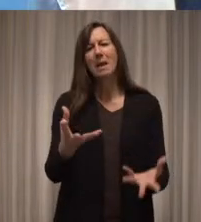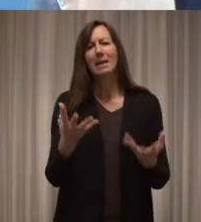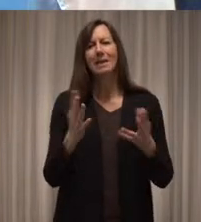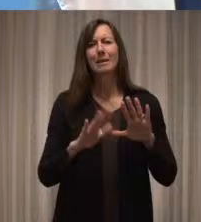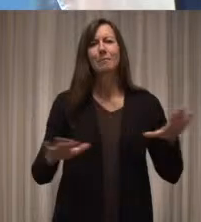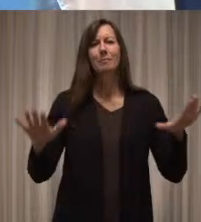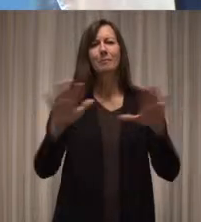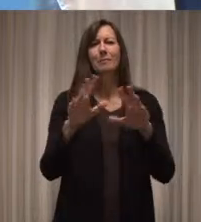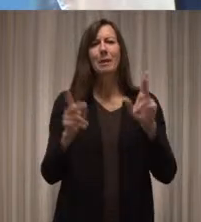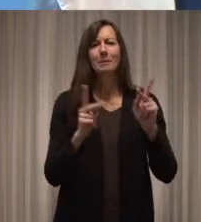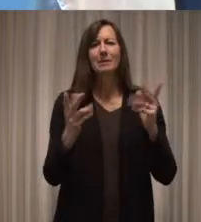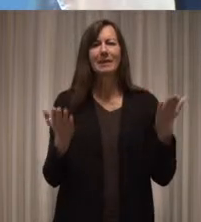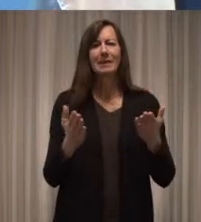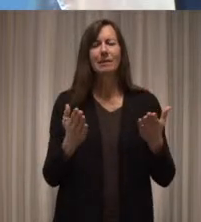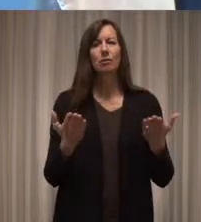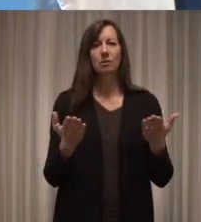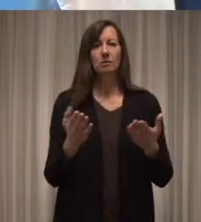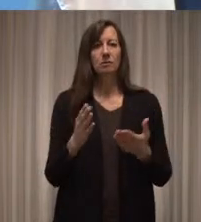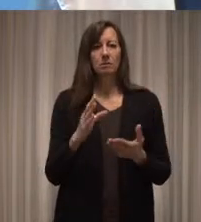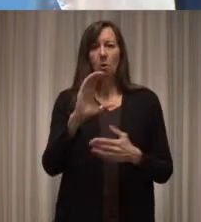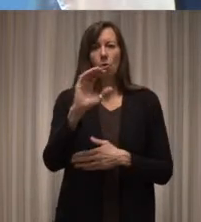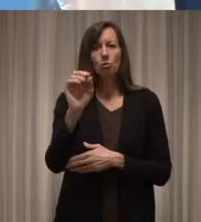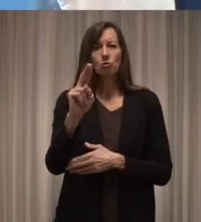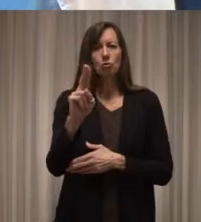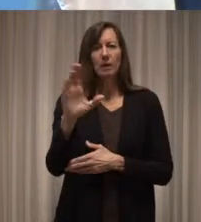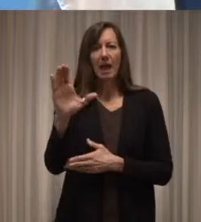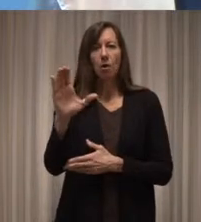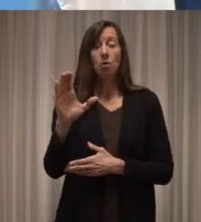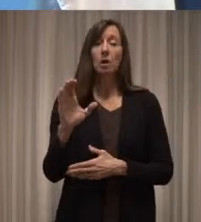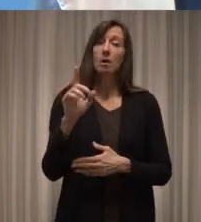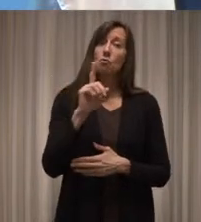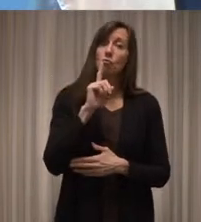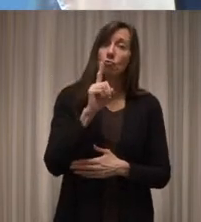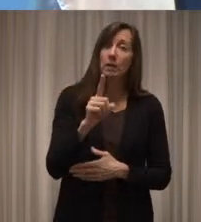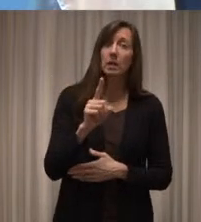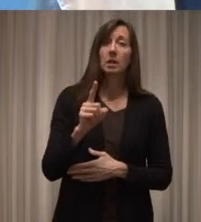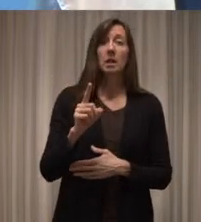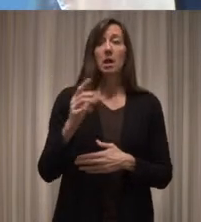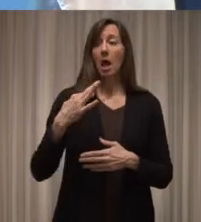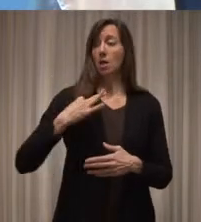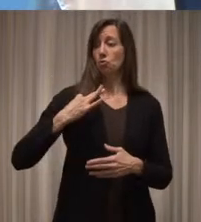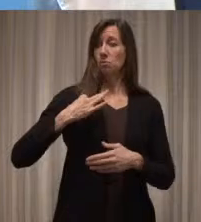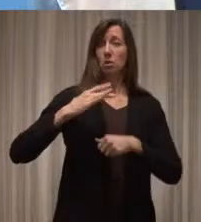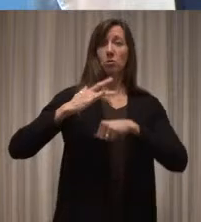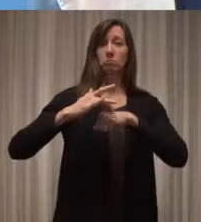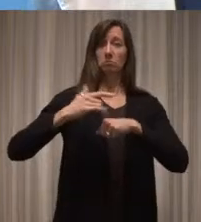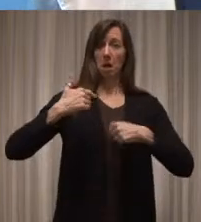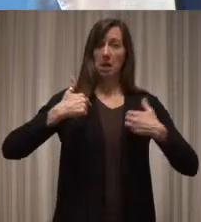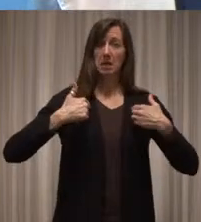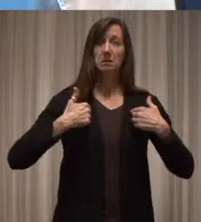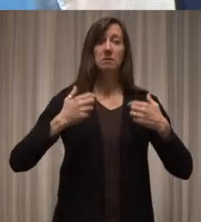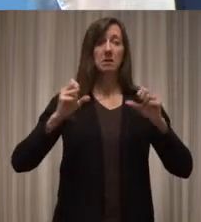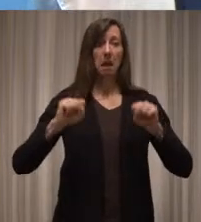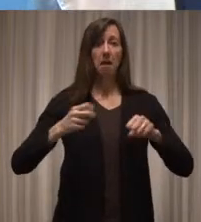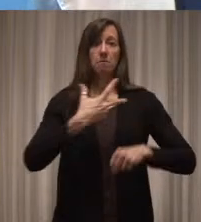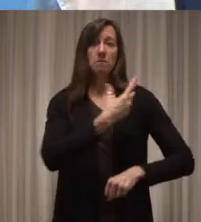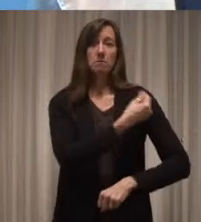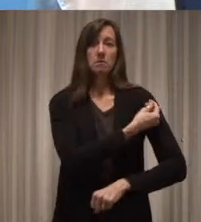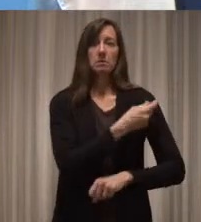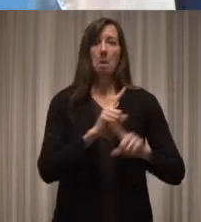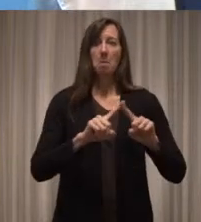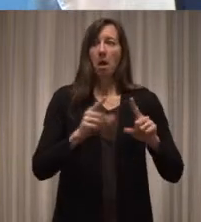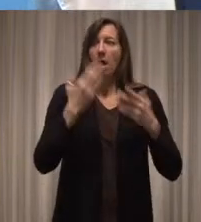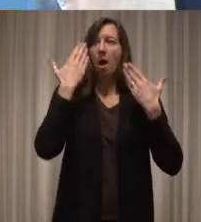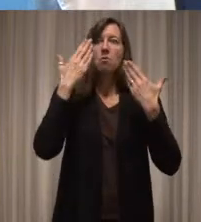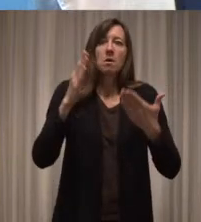but who don't really understand where they fit in that process and when they might expect to be vaccinated, or even really the best